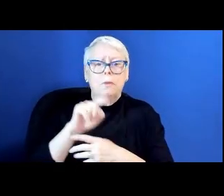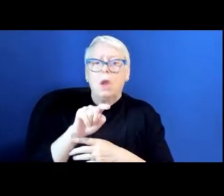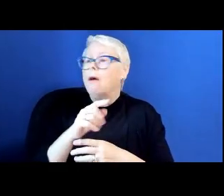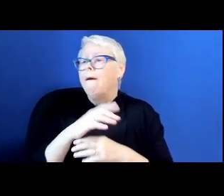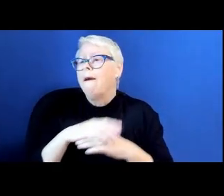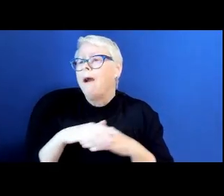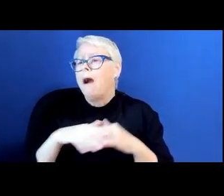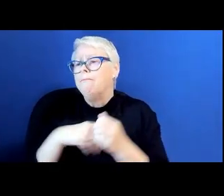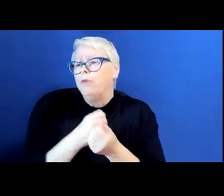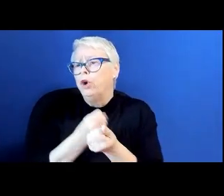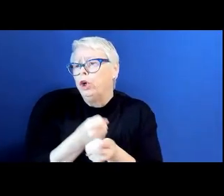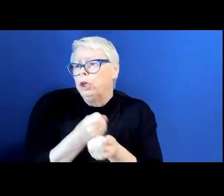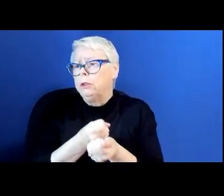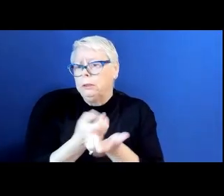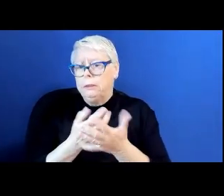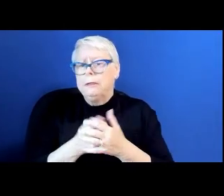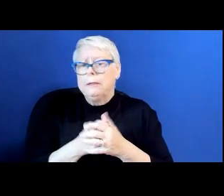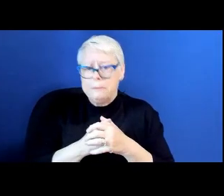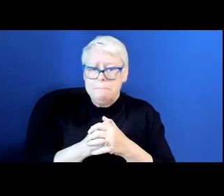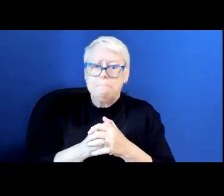comfort,